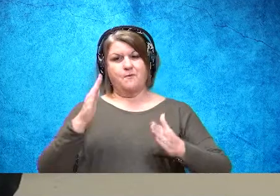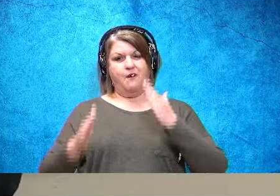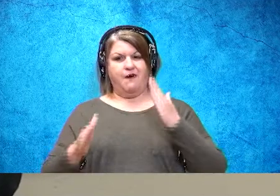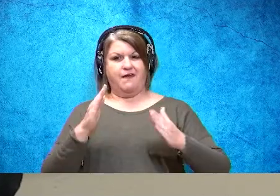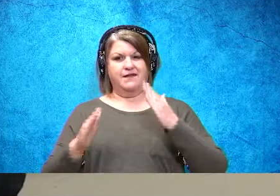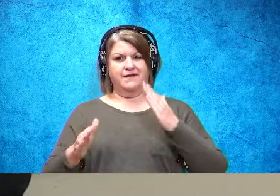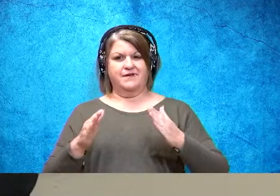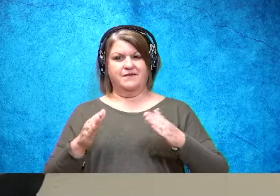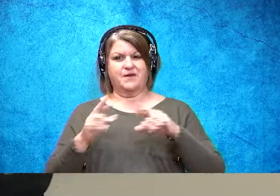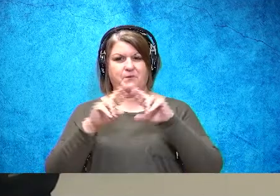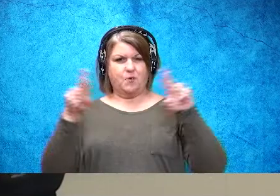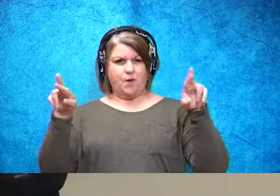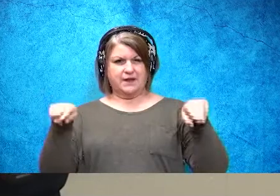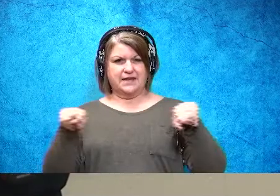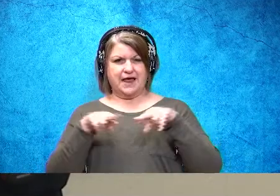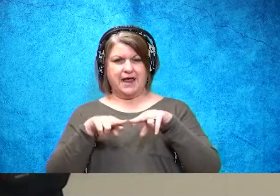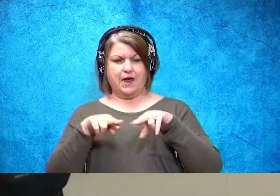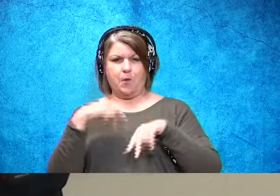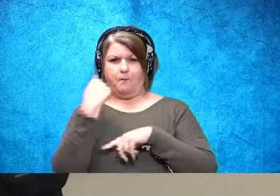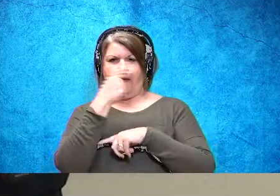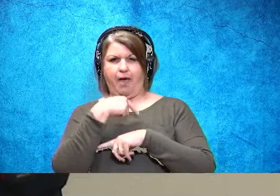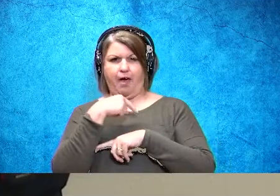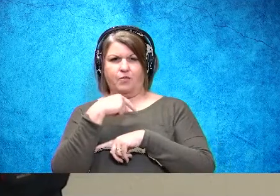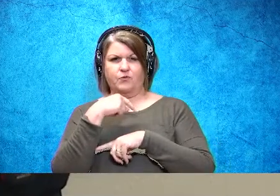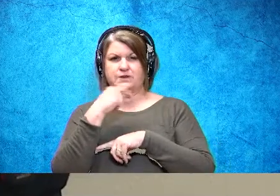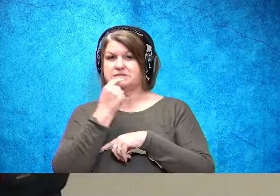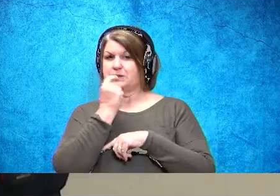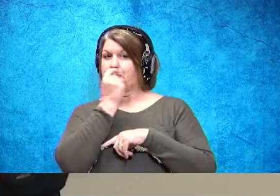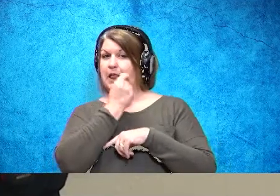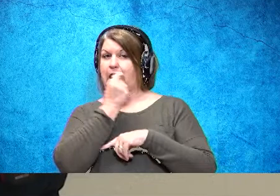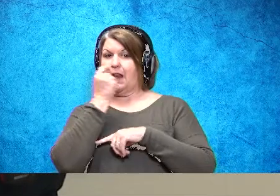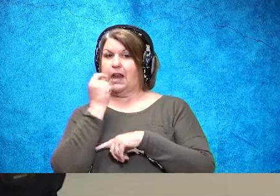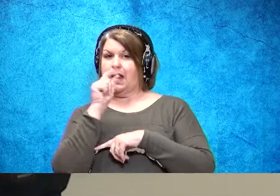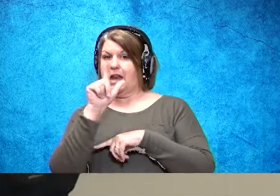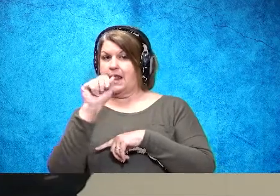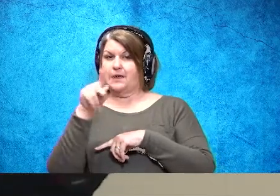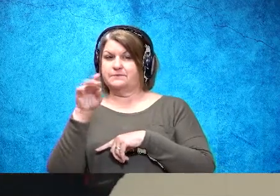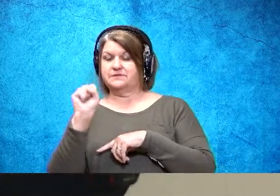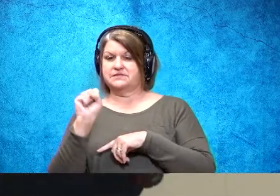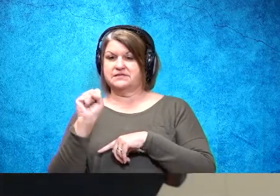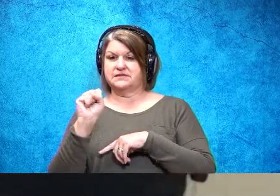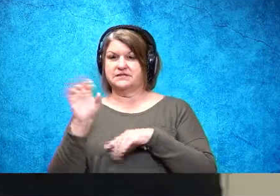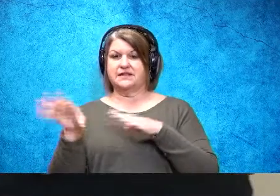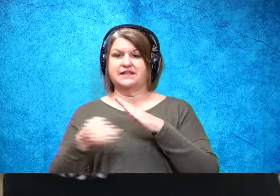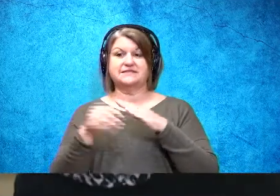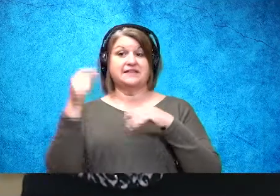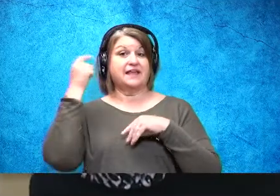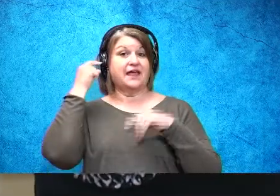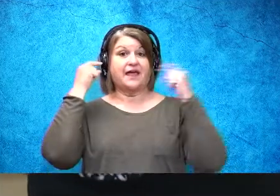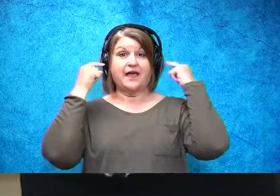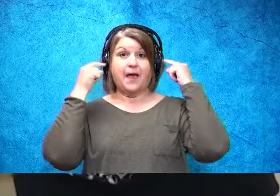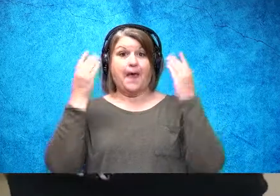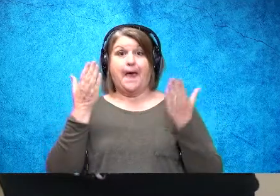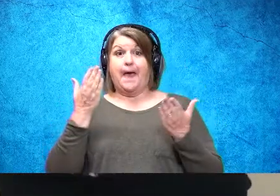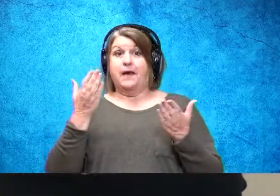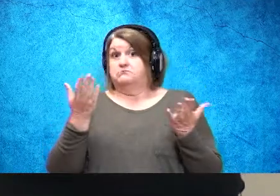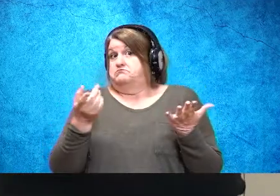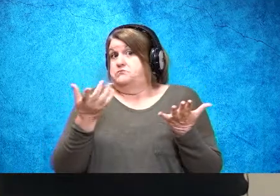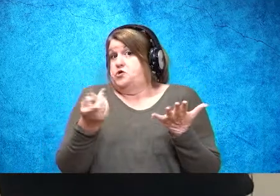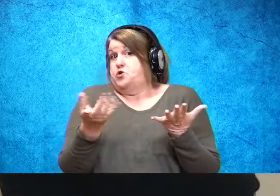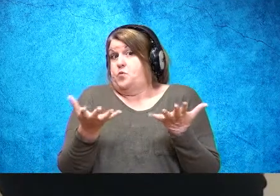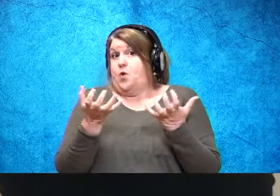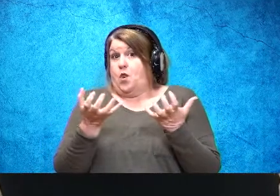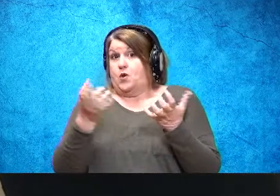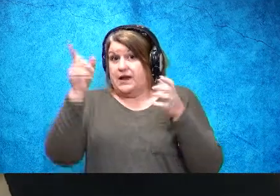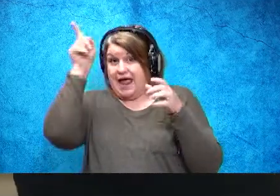it. And then let's add the ears. Do you want to put some antennas on the ears? Do you want to